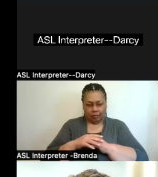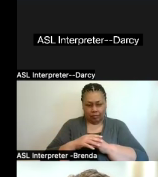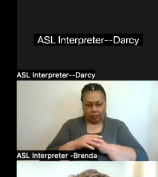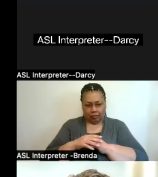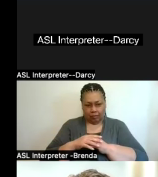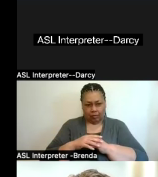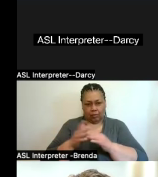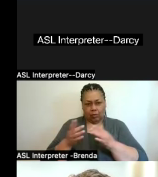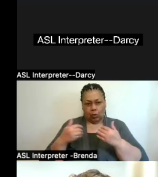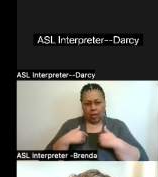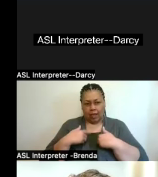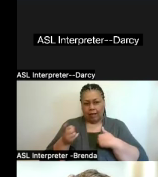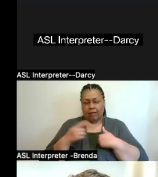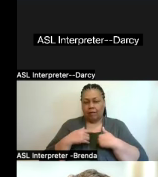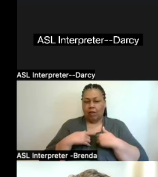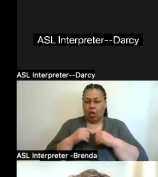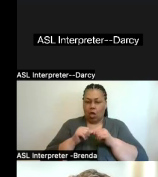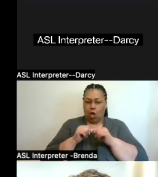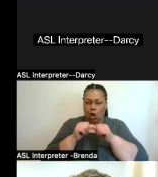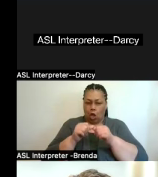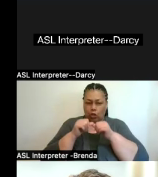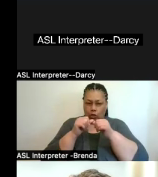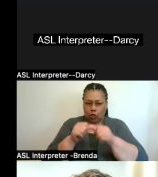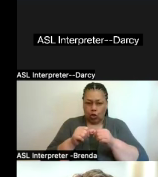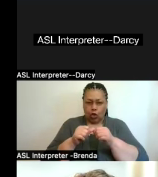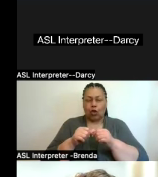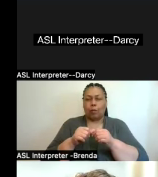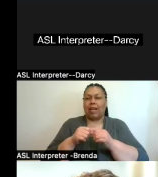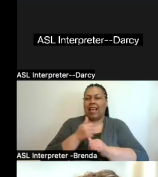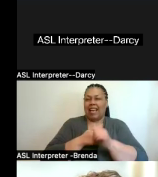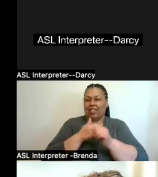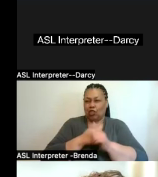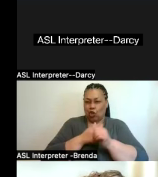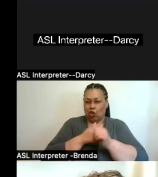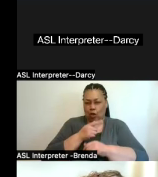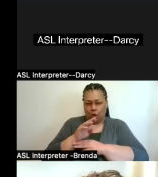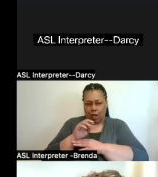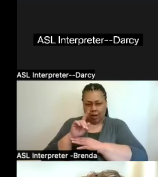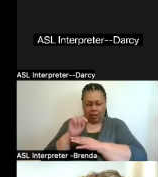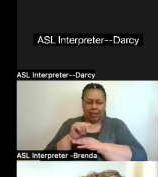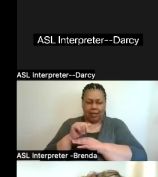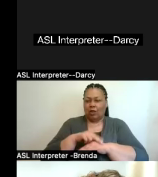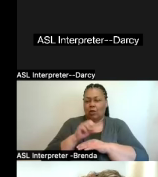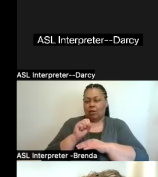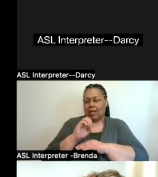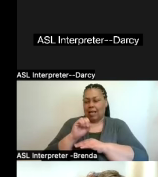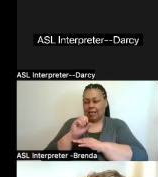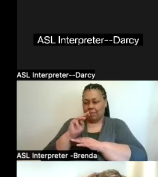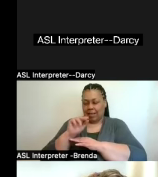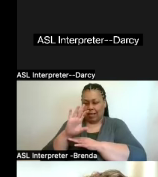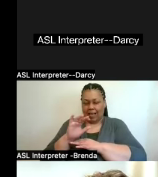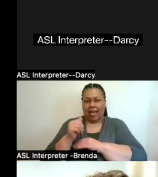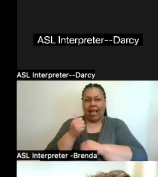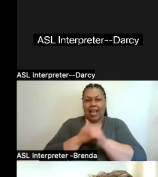you have long-term earthquake hazard products such as the National Seismic Hazard Map, and that can help people